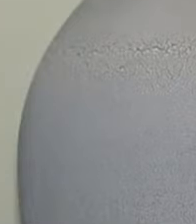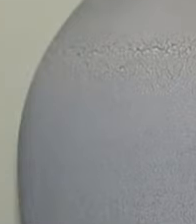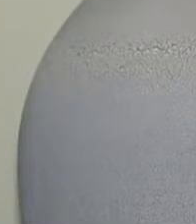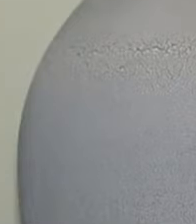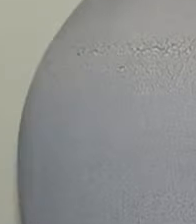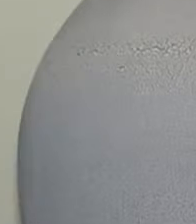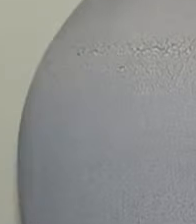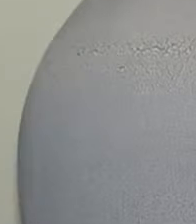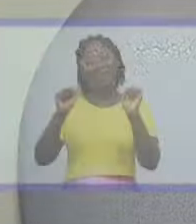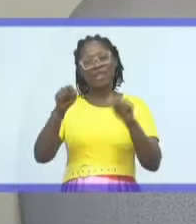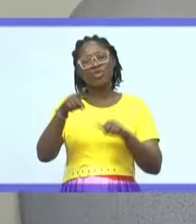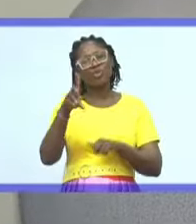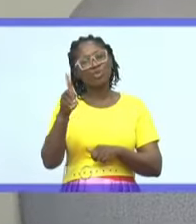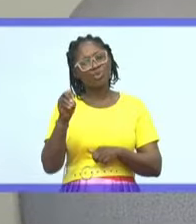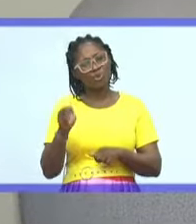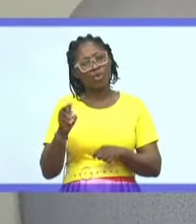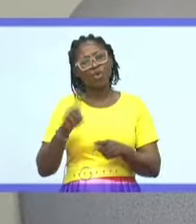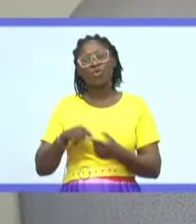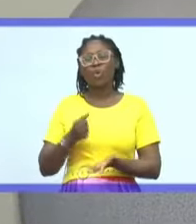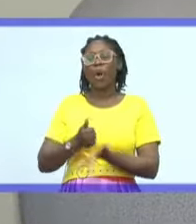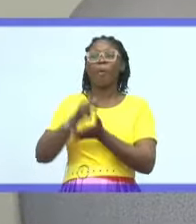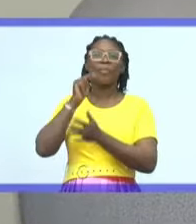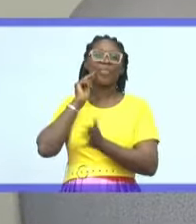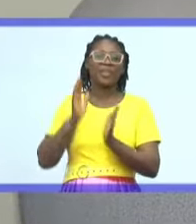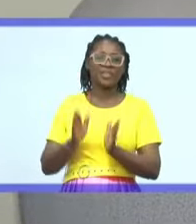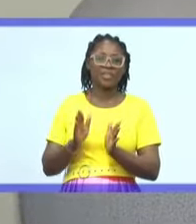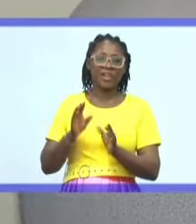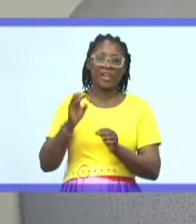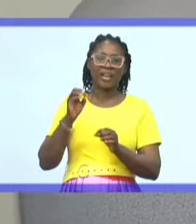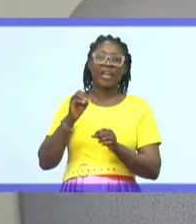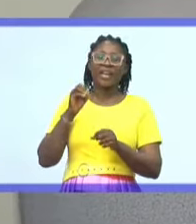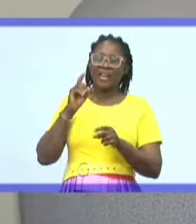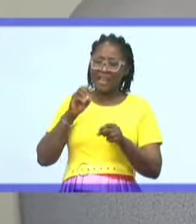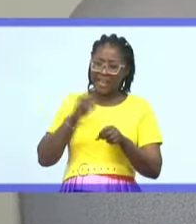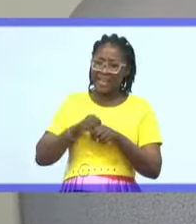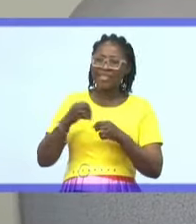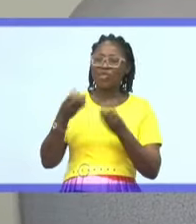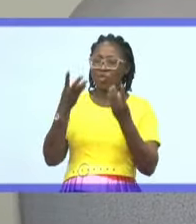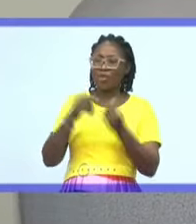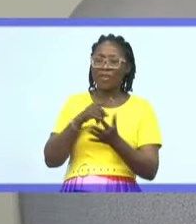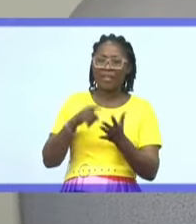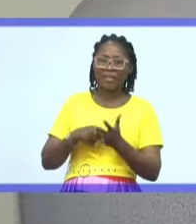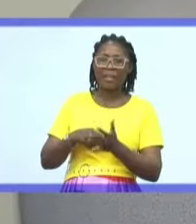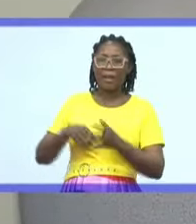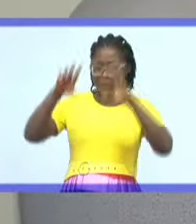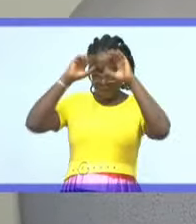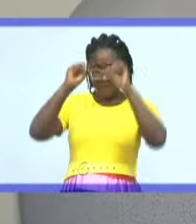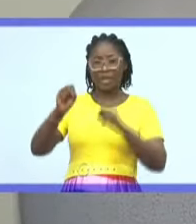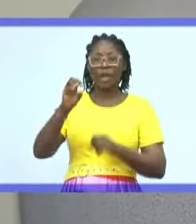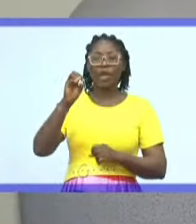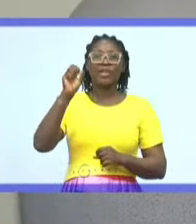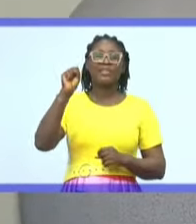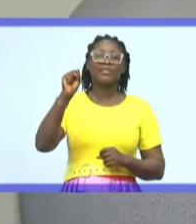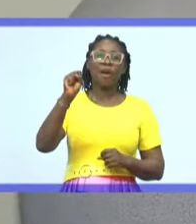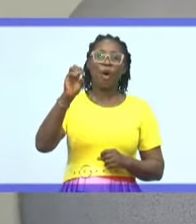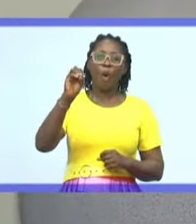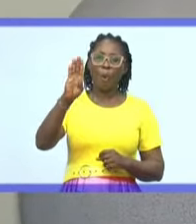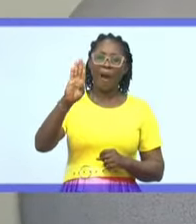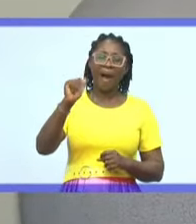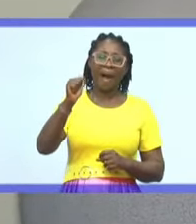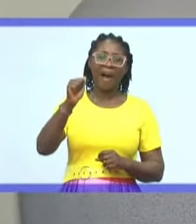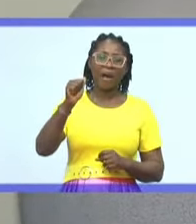particular, started intervention in power President sector. Olusegun Obasanjo started intervention in power sector. President